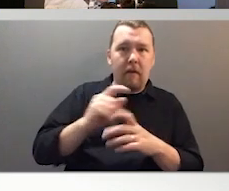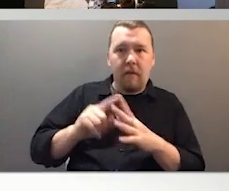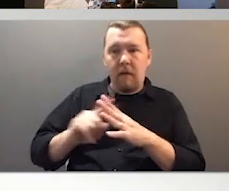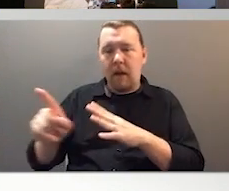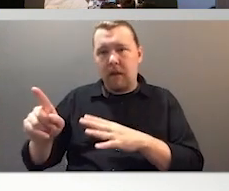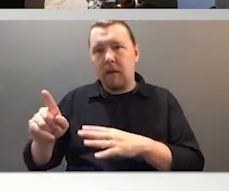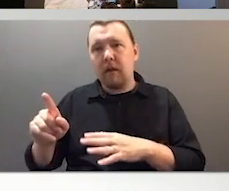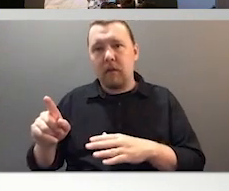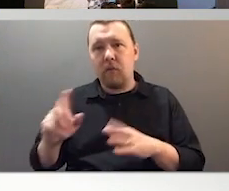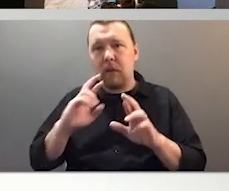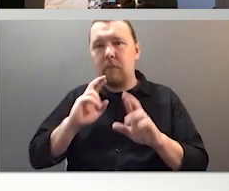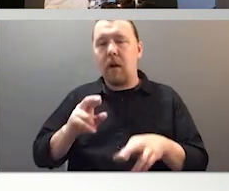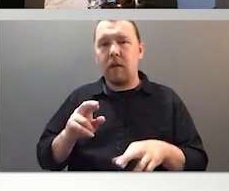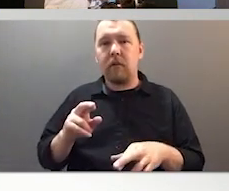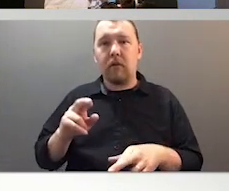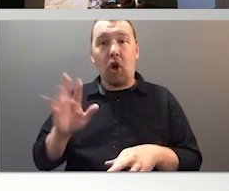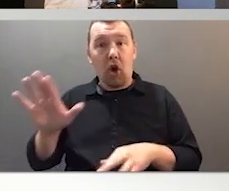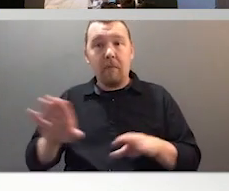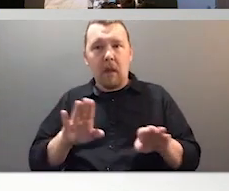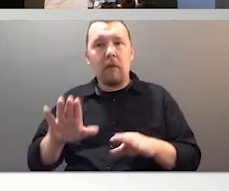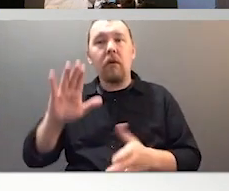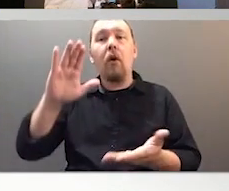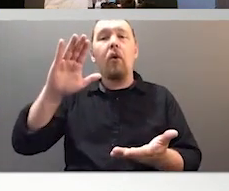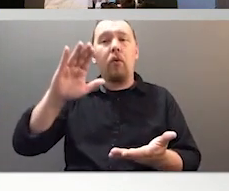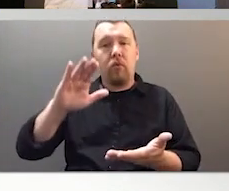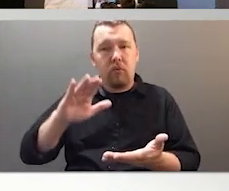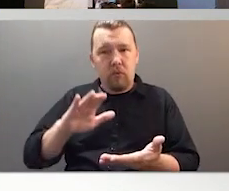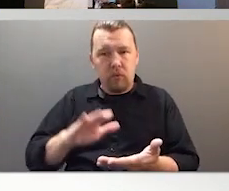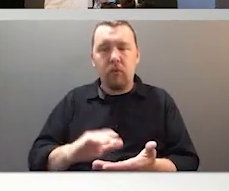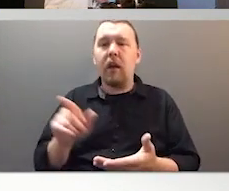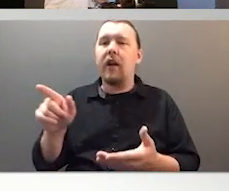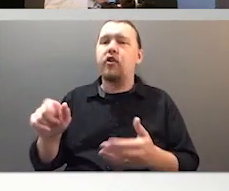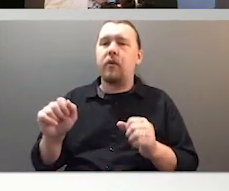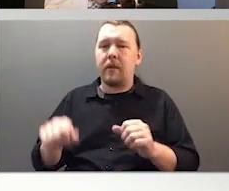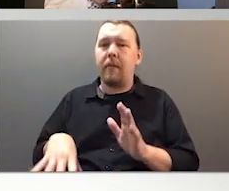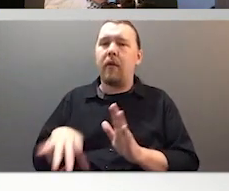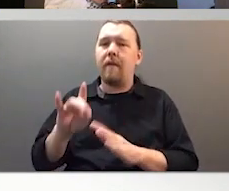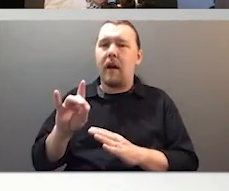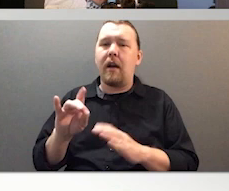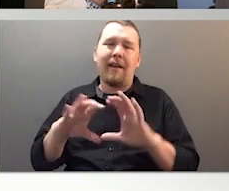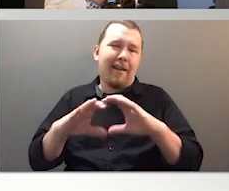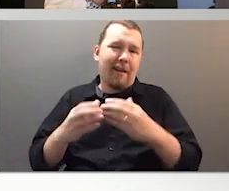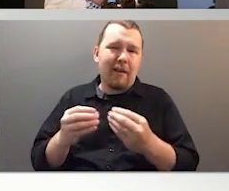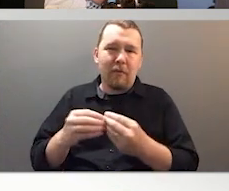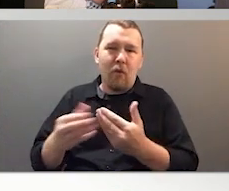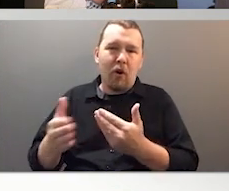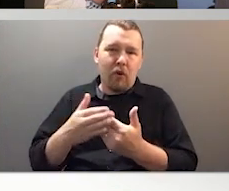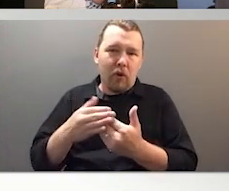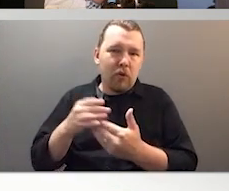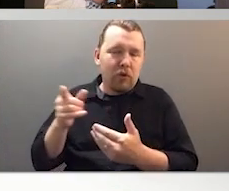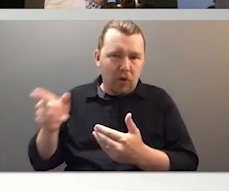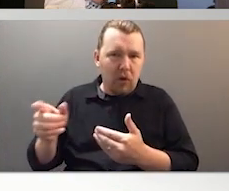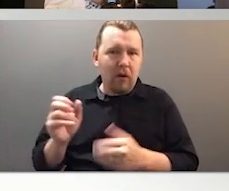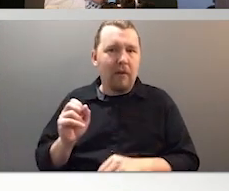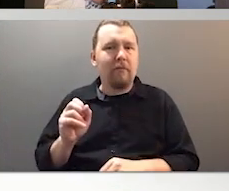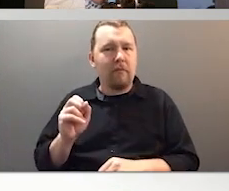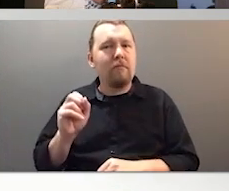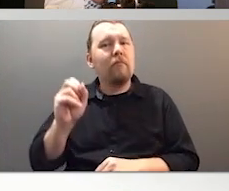of stopped. Mom took over and found a class closer to them and was able to integrate back into the community.